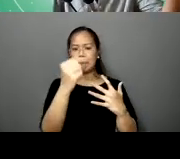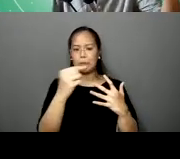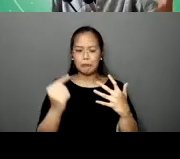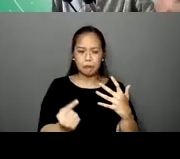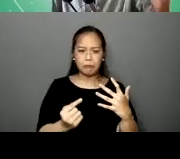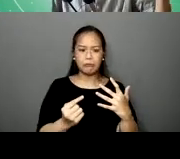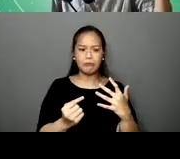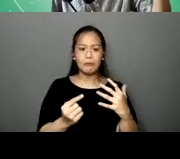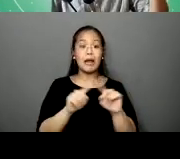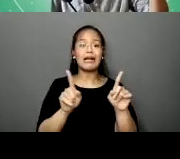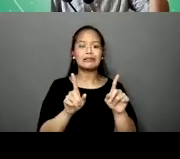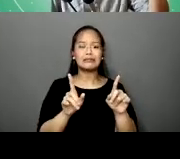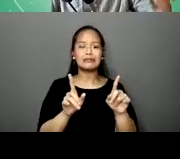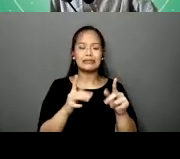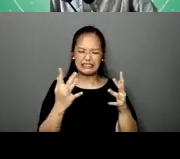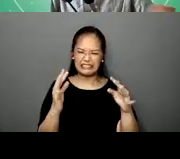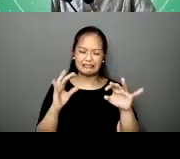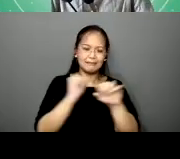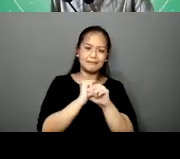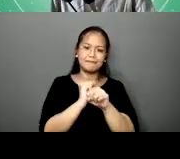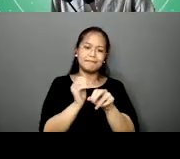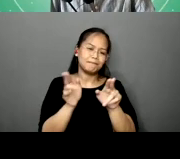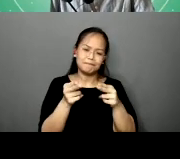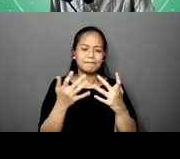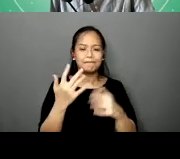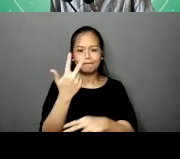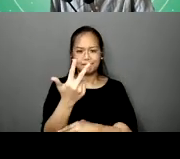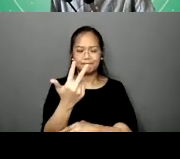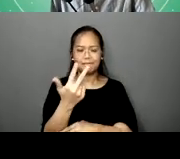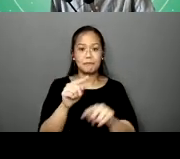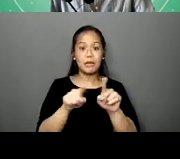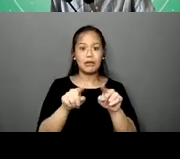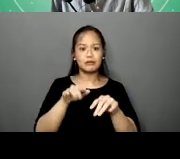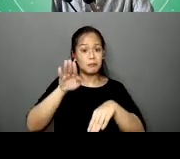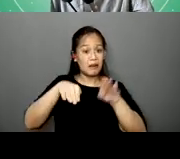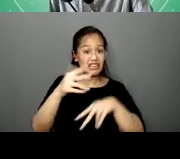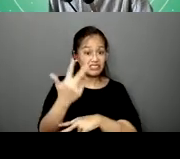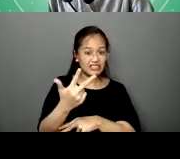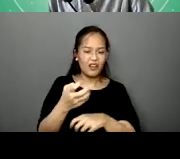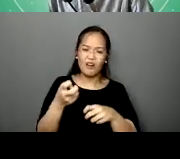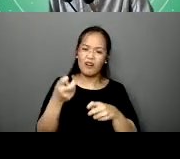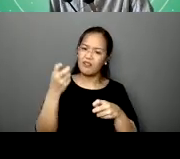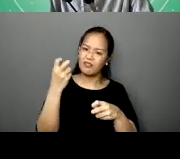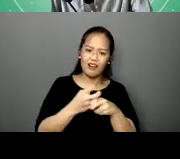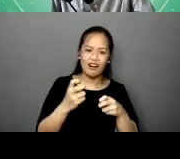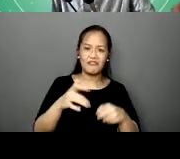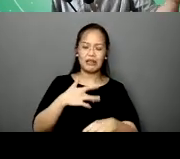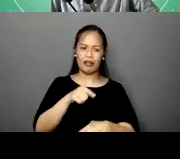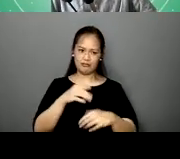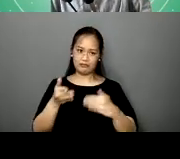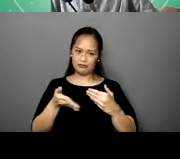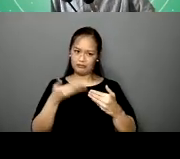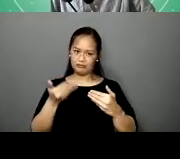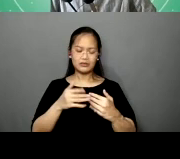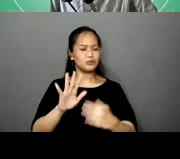these three Ps. Being able to balance all three is harder or as hard as it sounds. And even